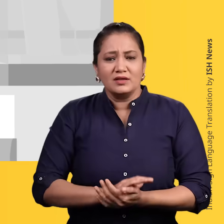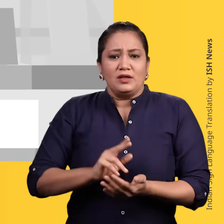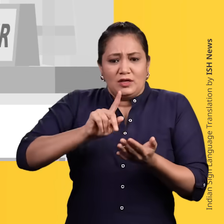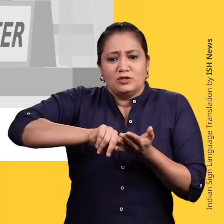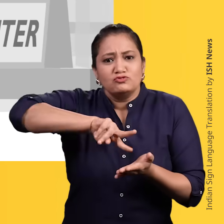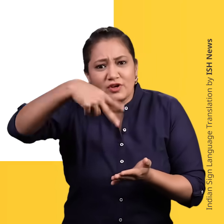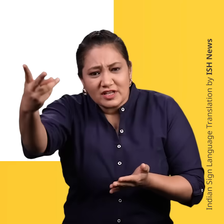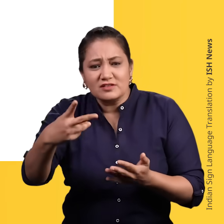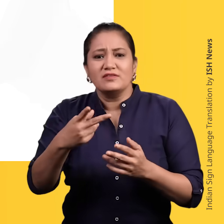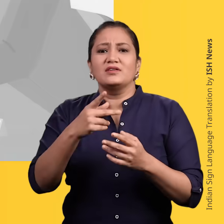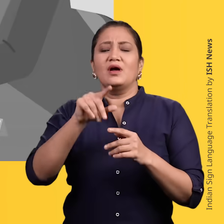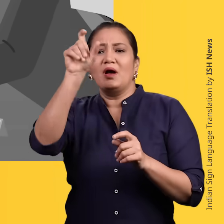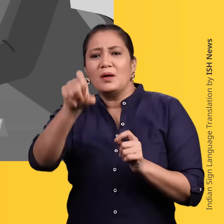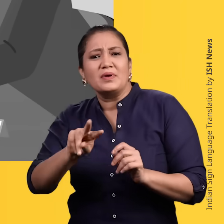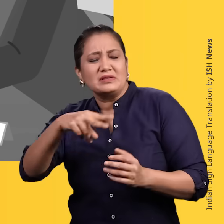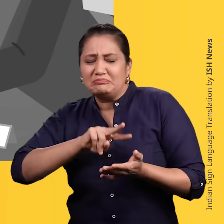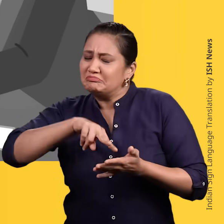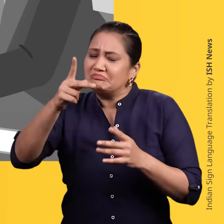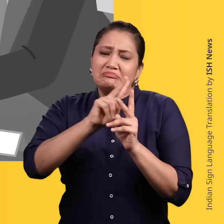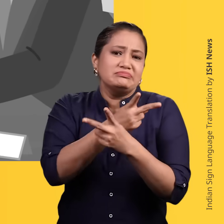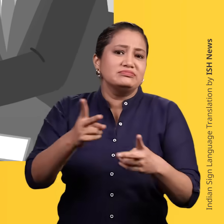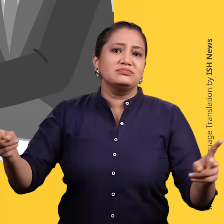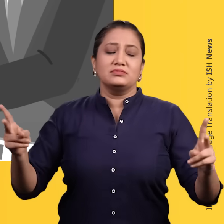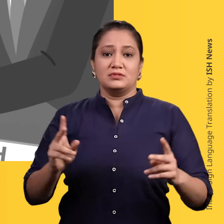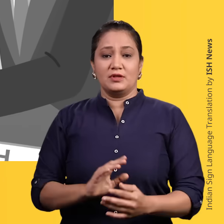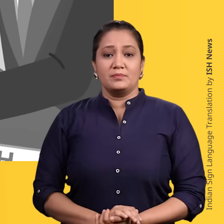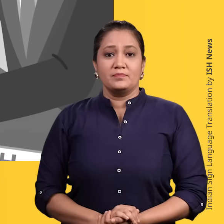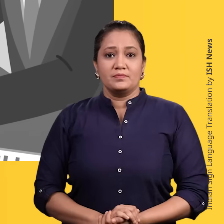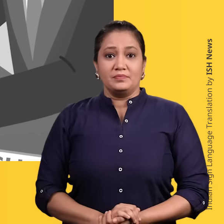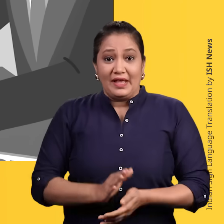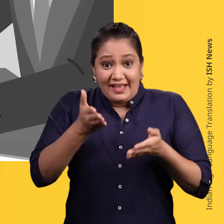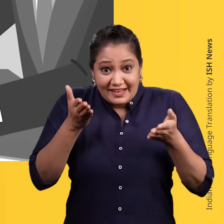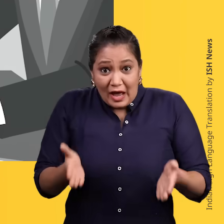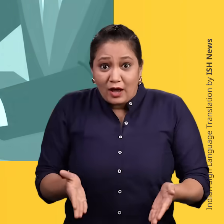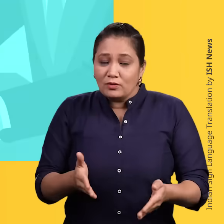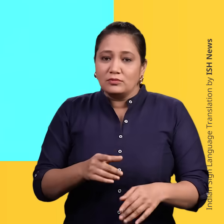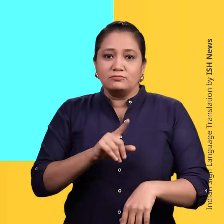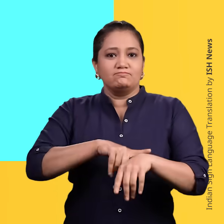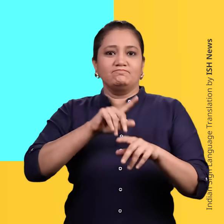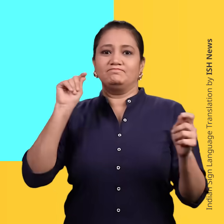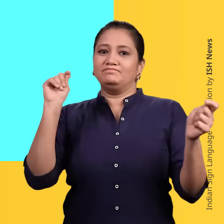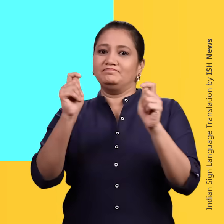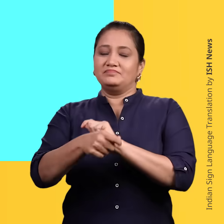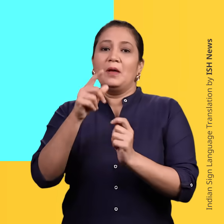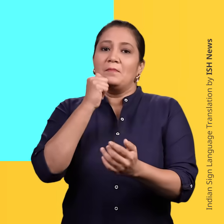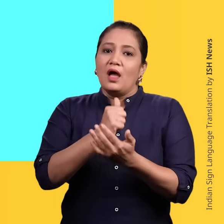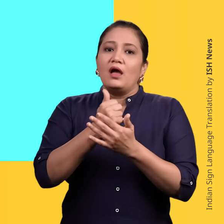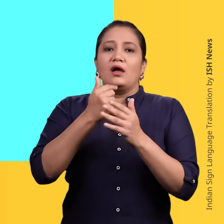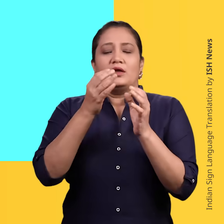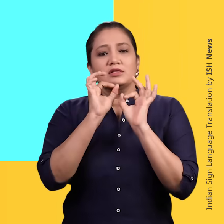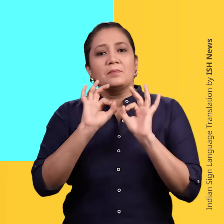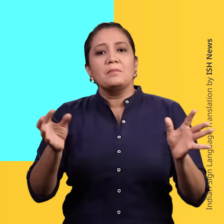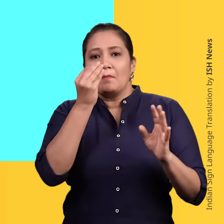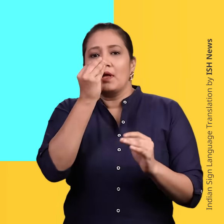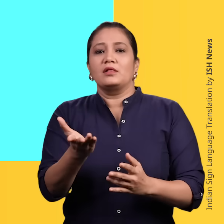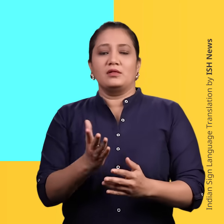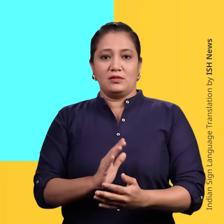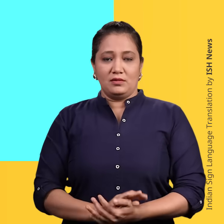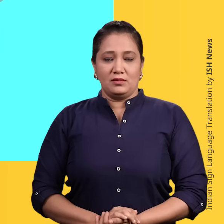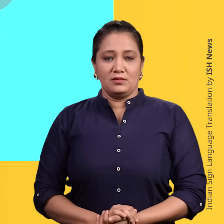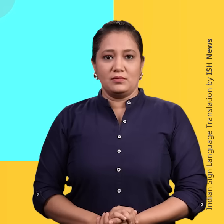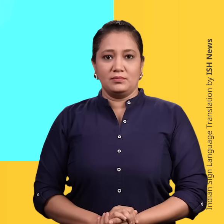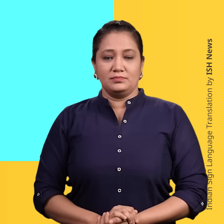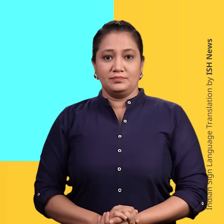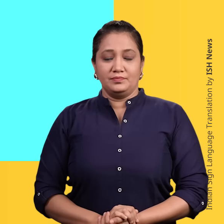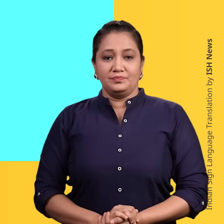withdrawing money, transferring money to another person, etc. But now, banks offer a lot of